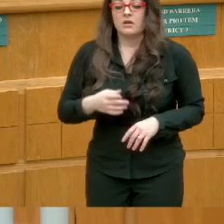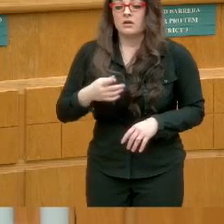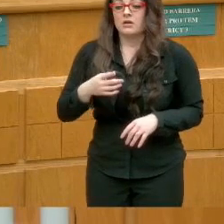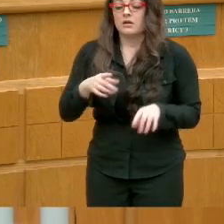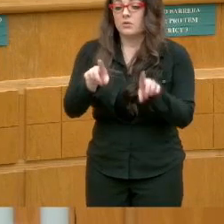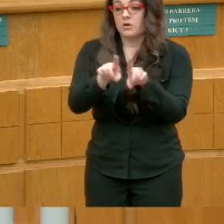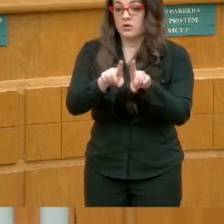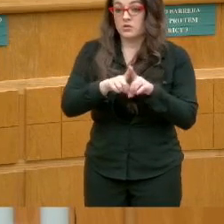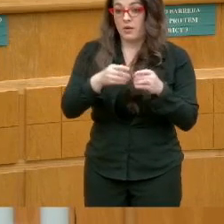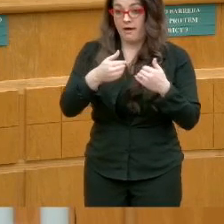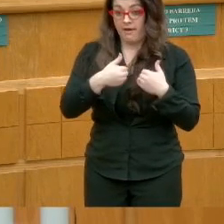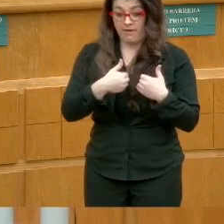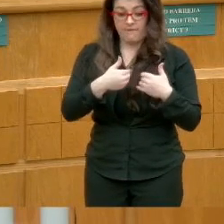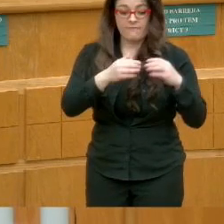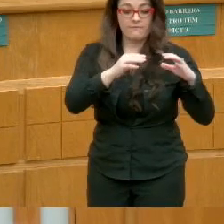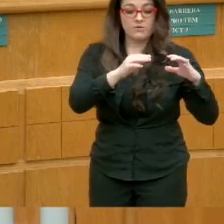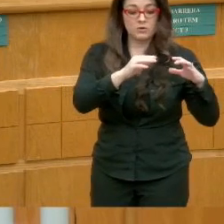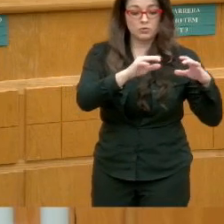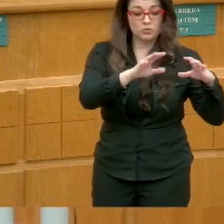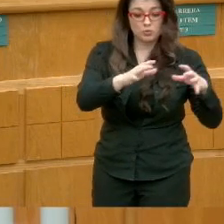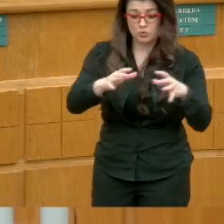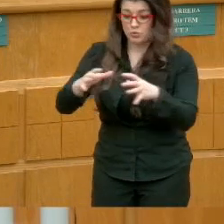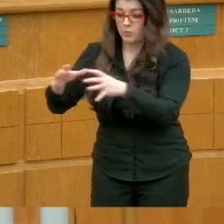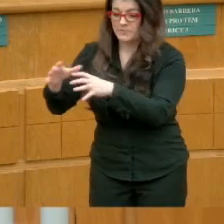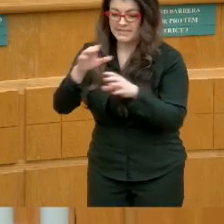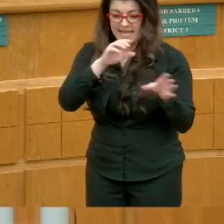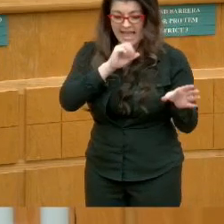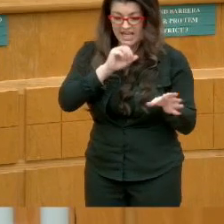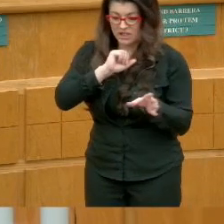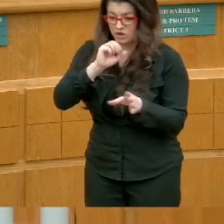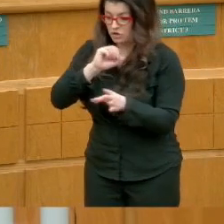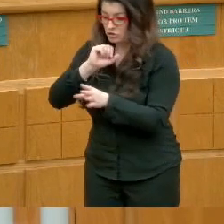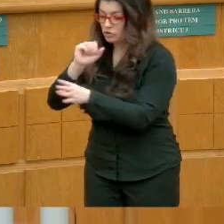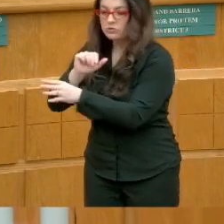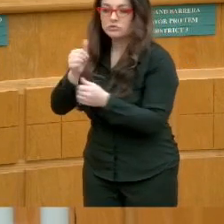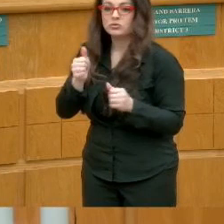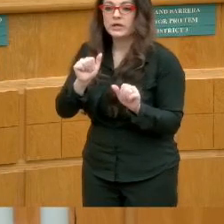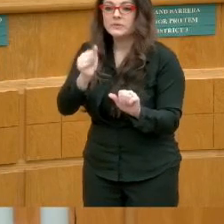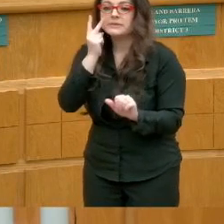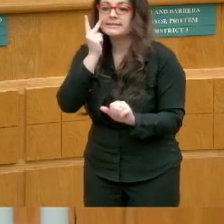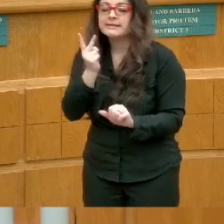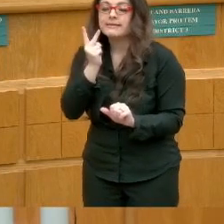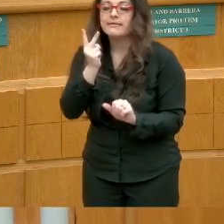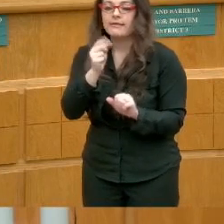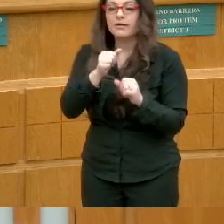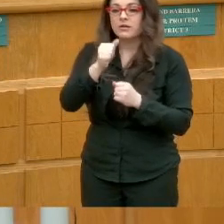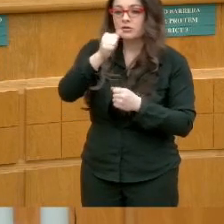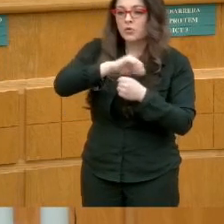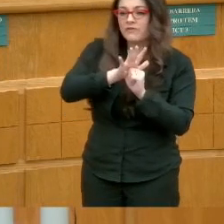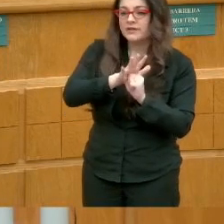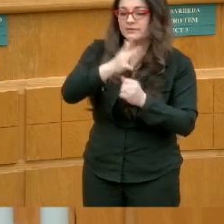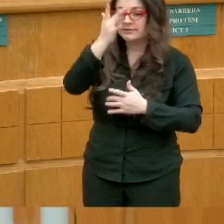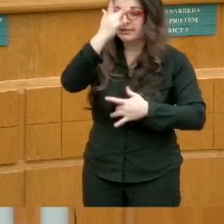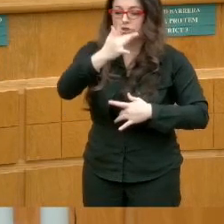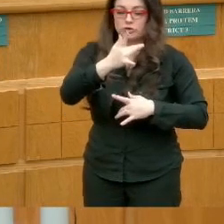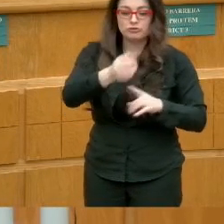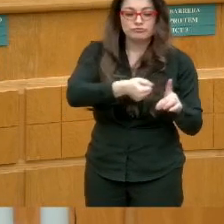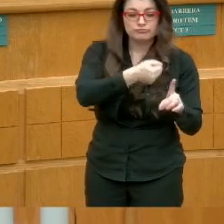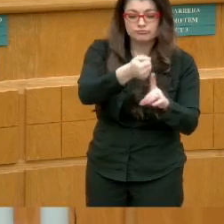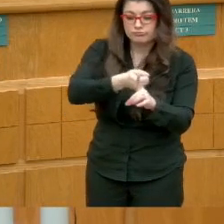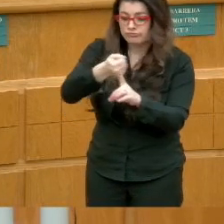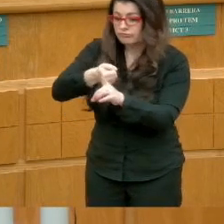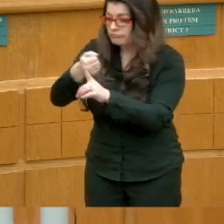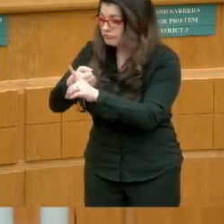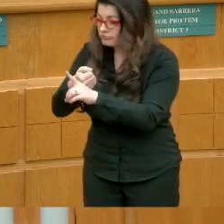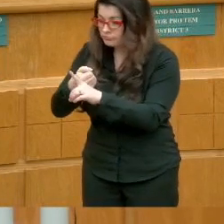those 117 cases to show the community how it falls in the age demographic. And the key message we say every day is